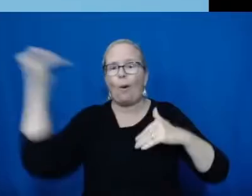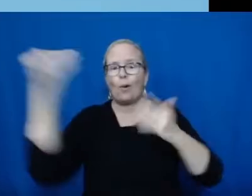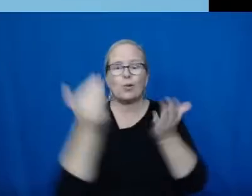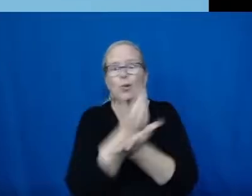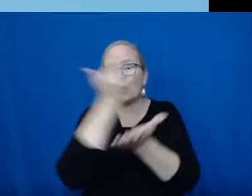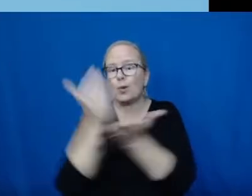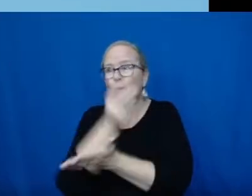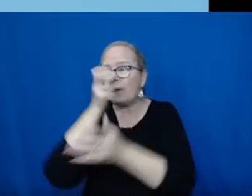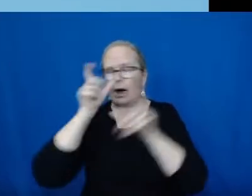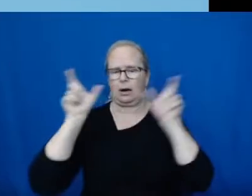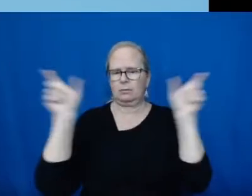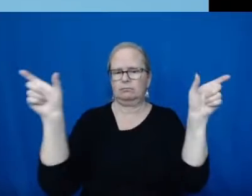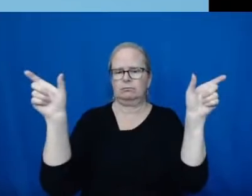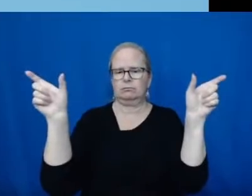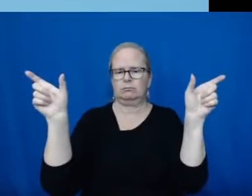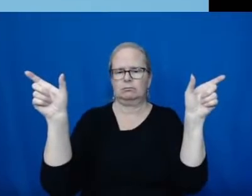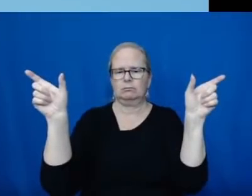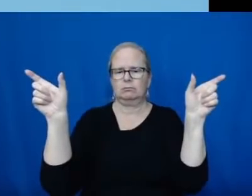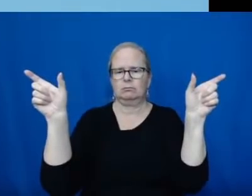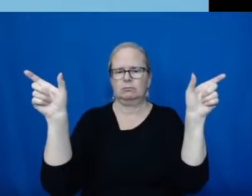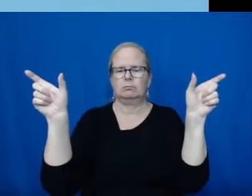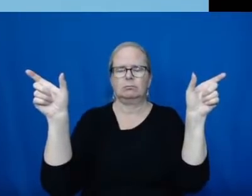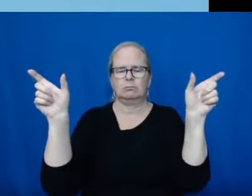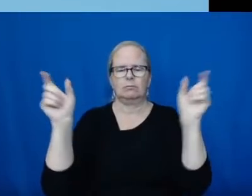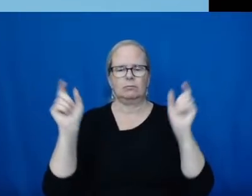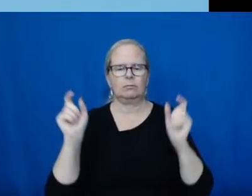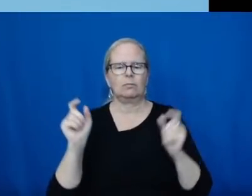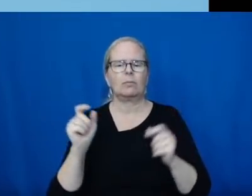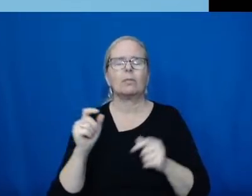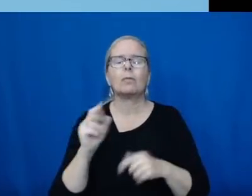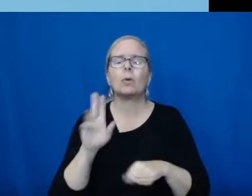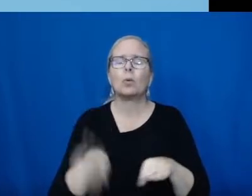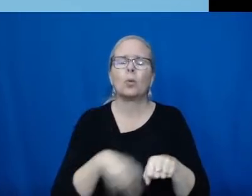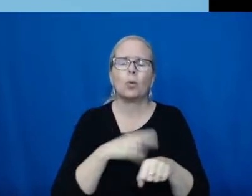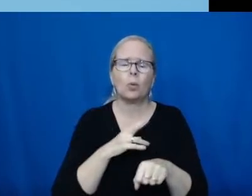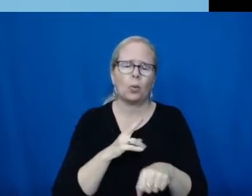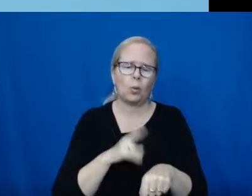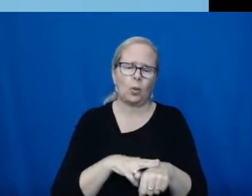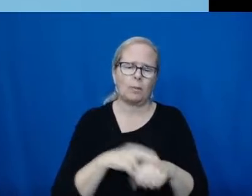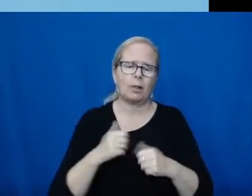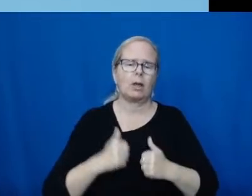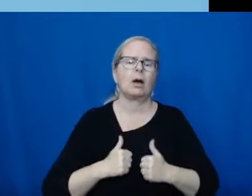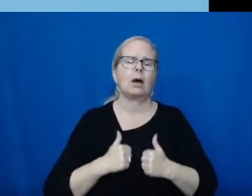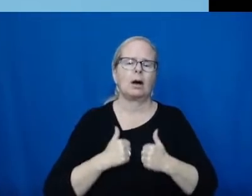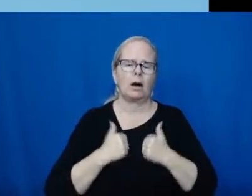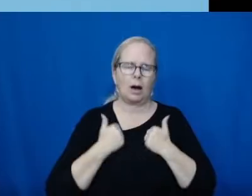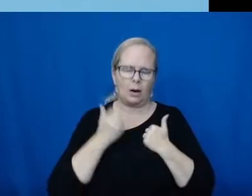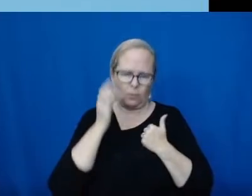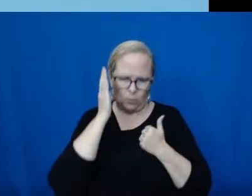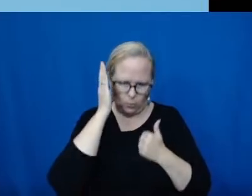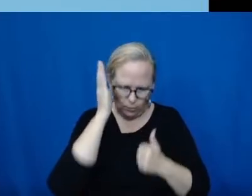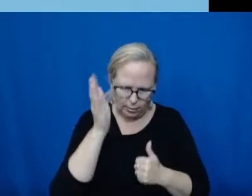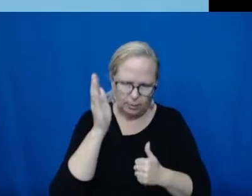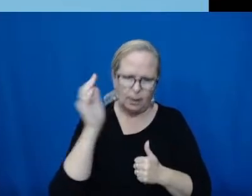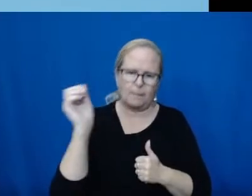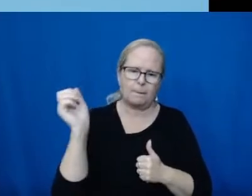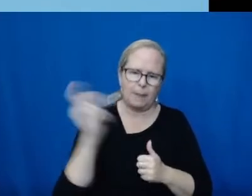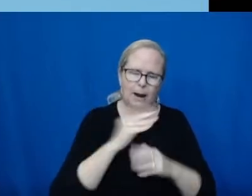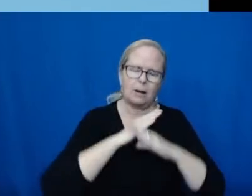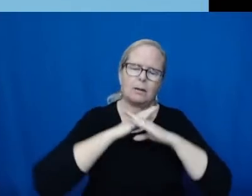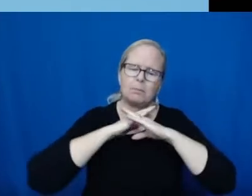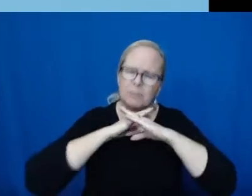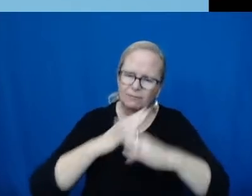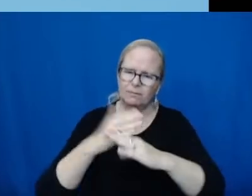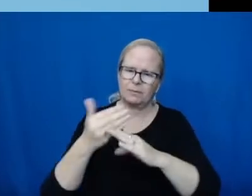normal Christmas without another fire breaks and shutdowns and so on. And another thing I wanted to